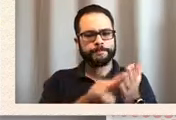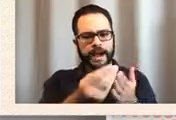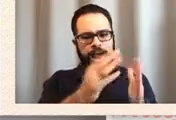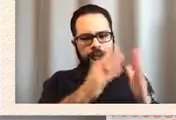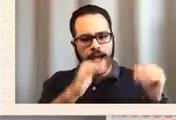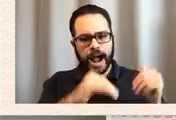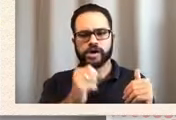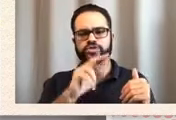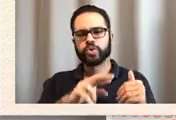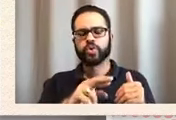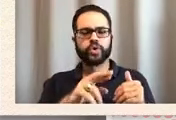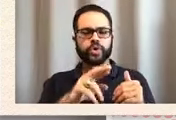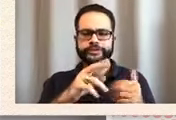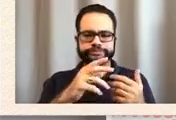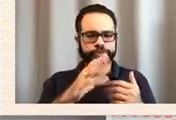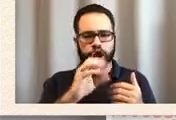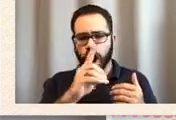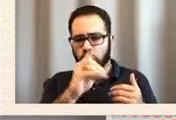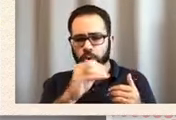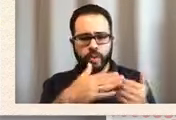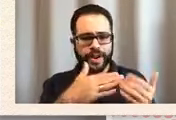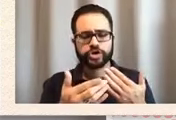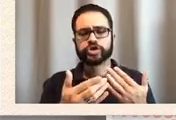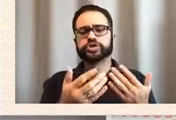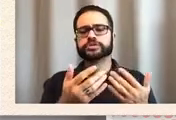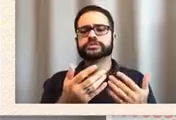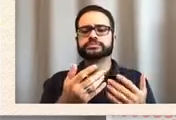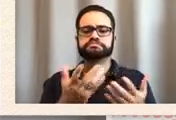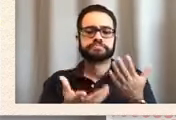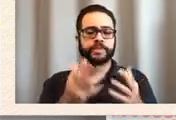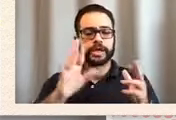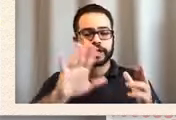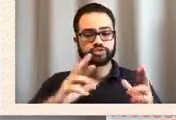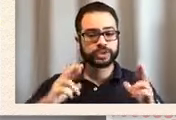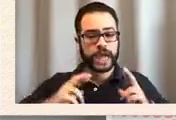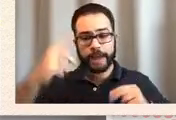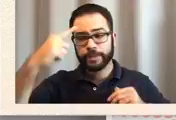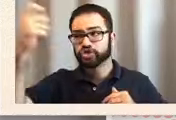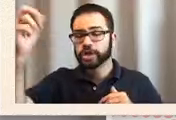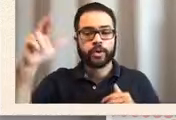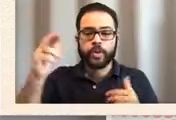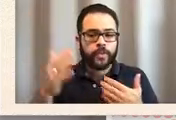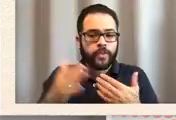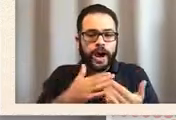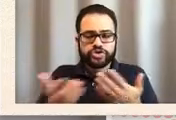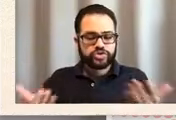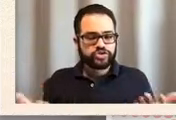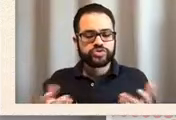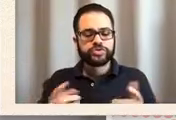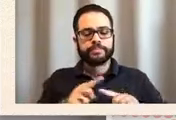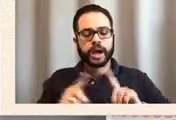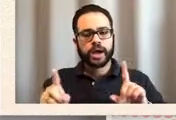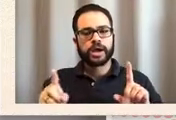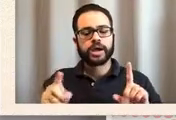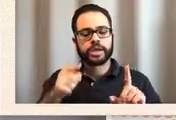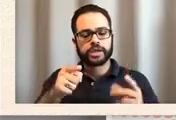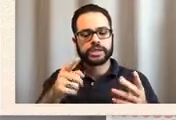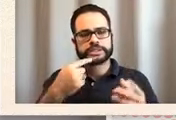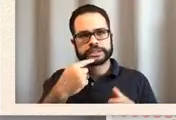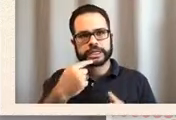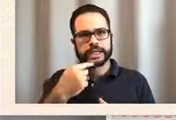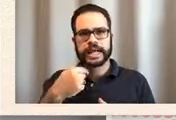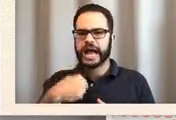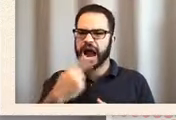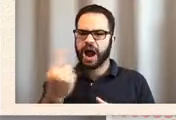townhome, whether that be, his retirement dream or whatever it was. But, and he was like, well, I can only, save